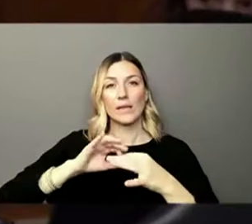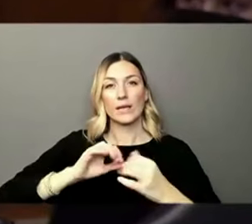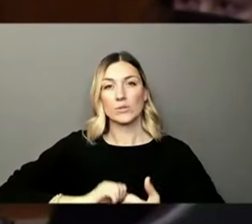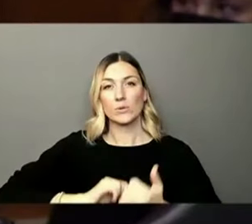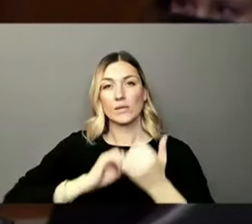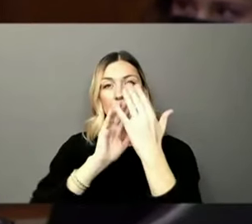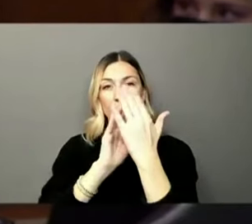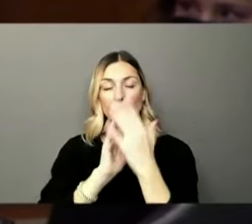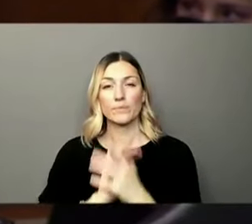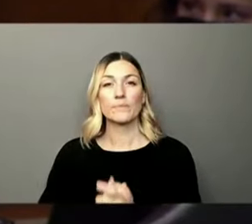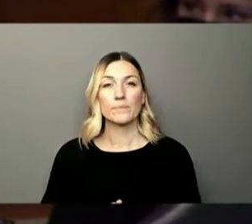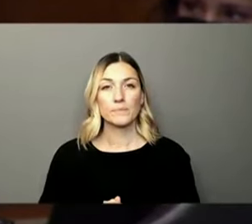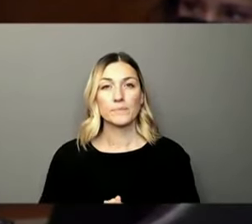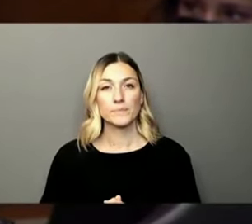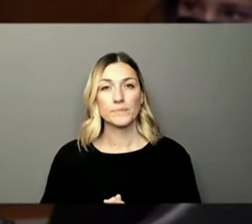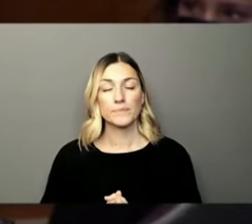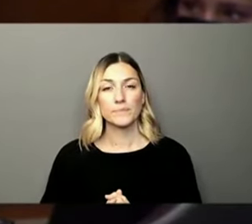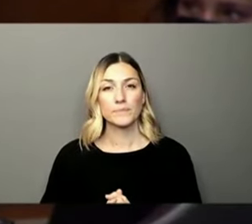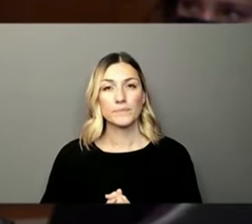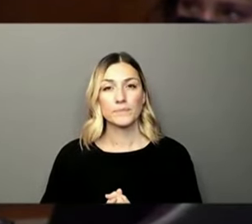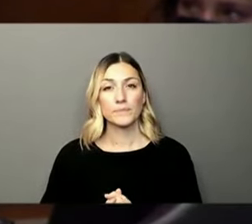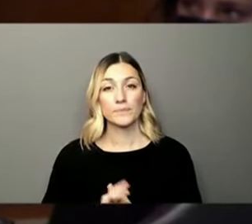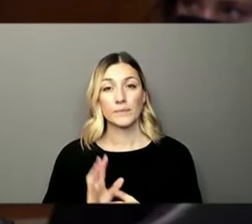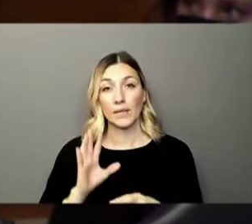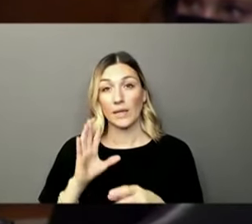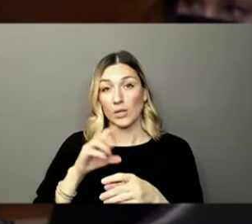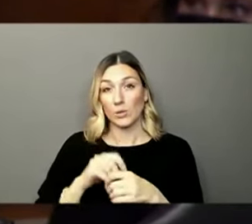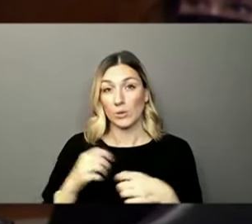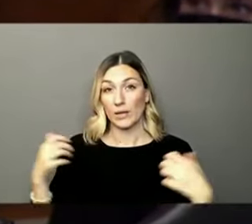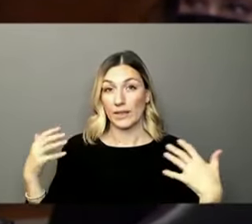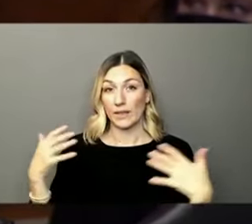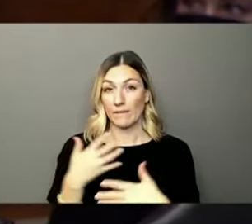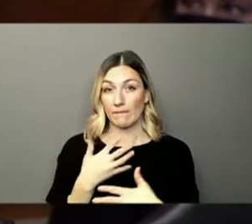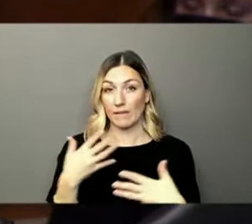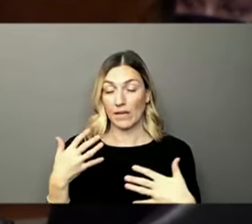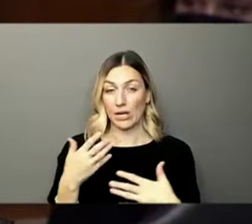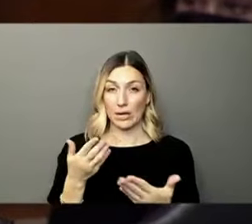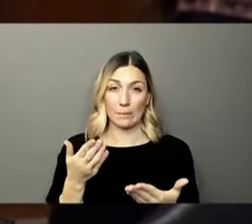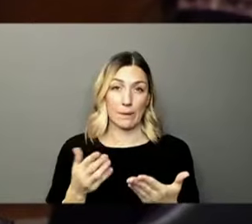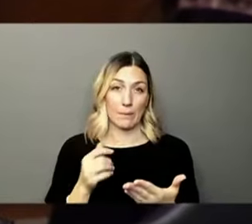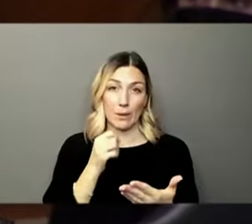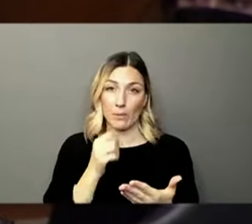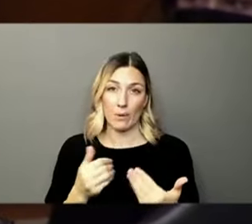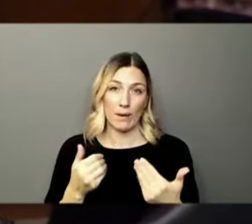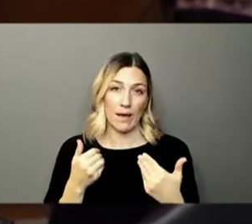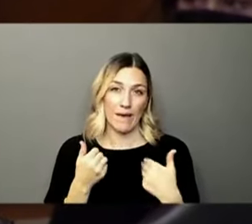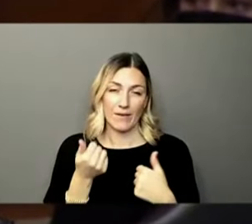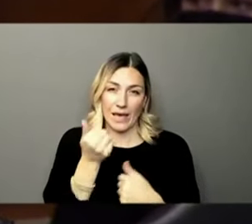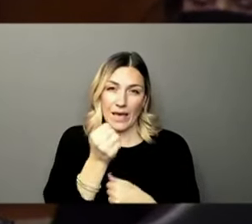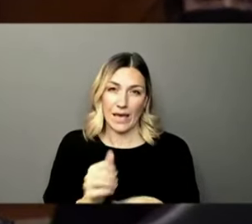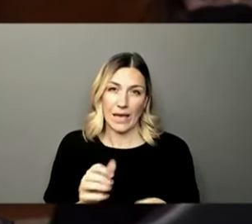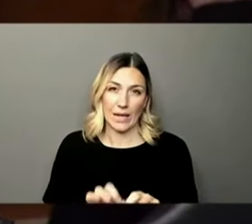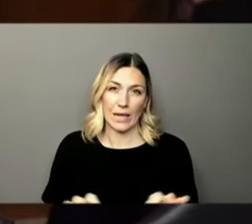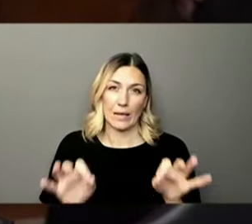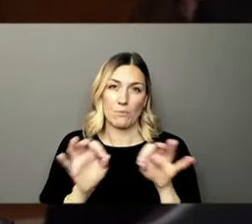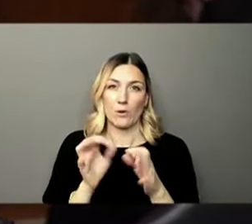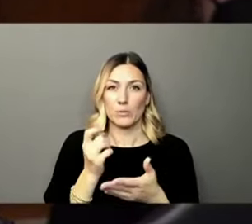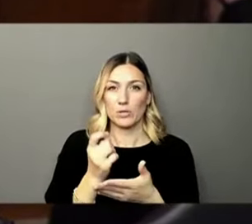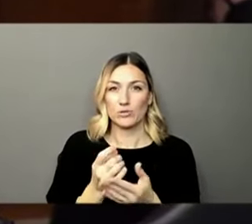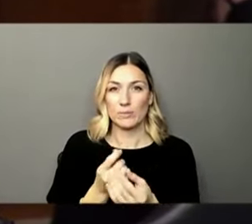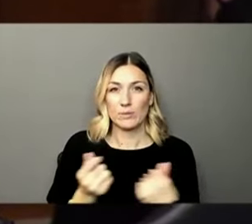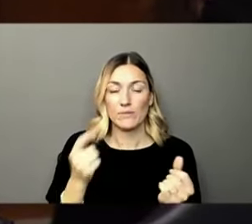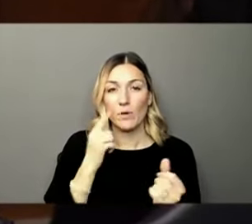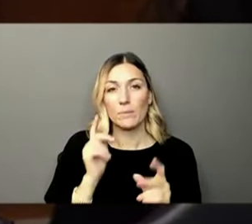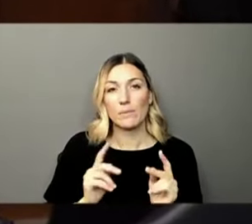research, including the fear that it may not deliver any meaningful treatments to people suffering from long